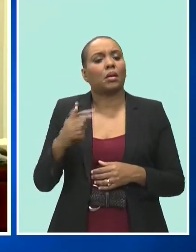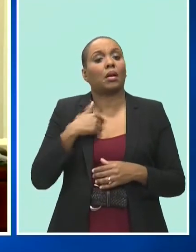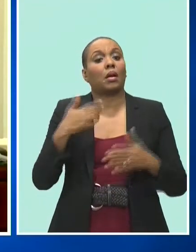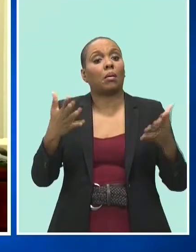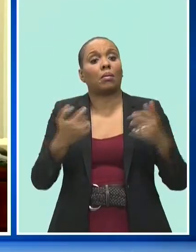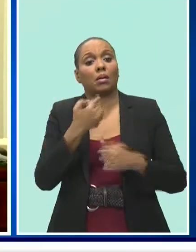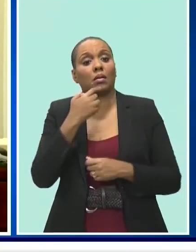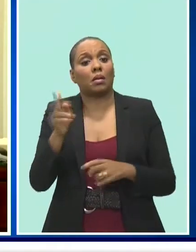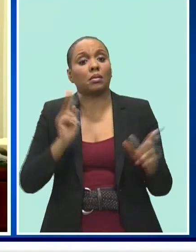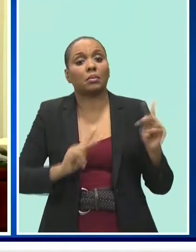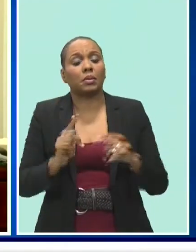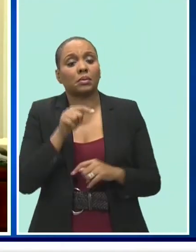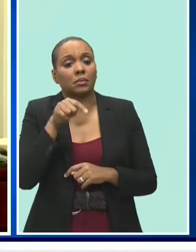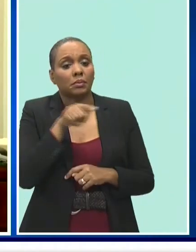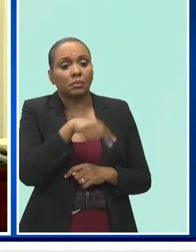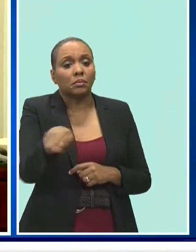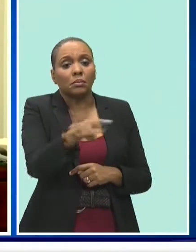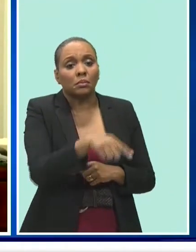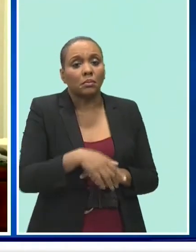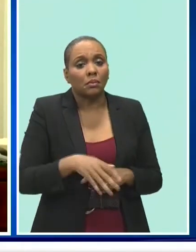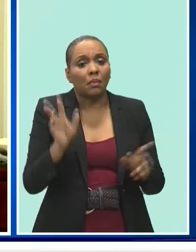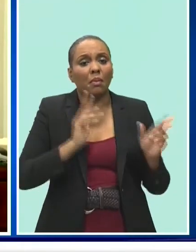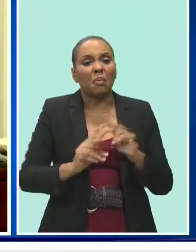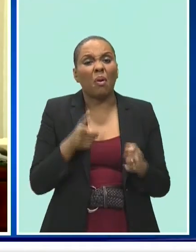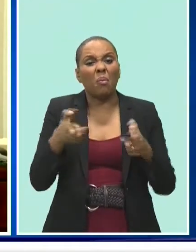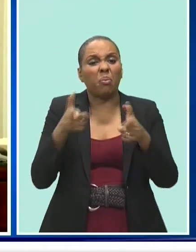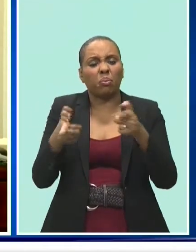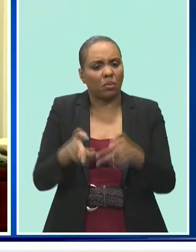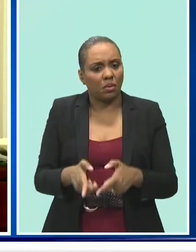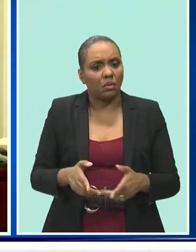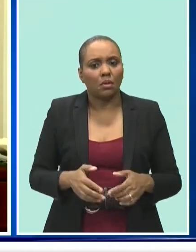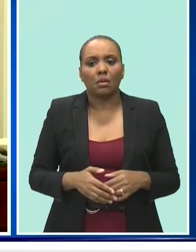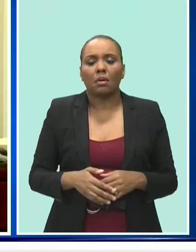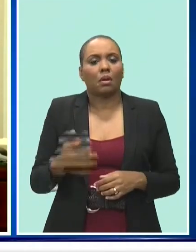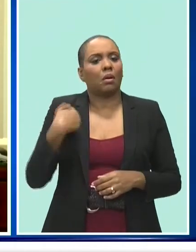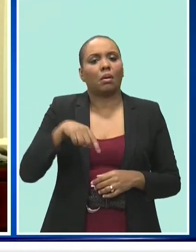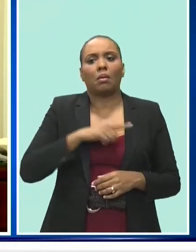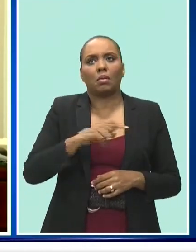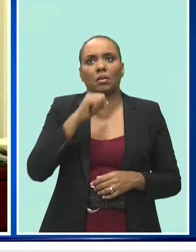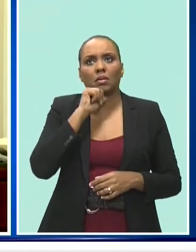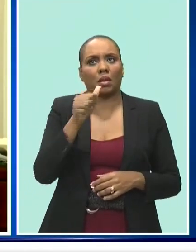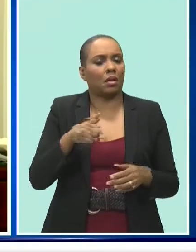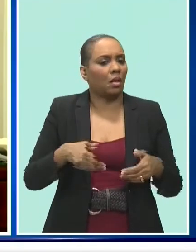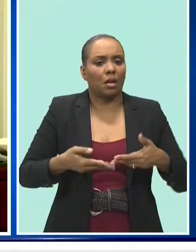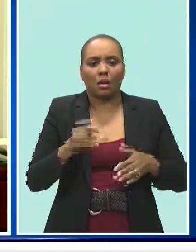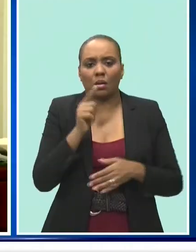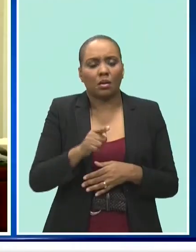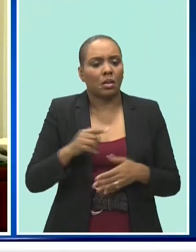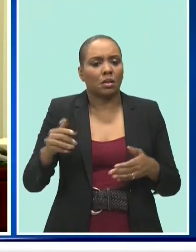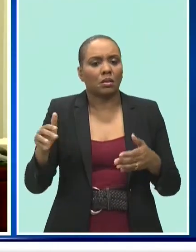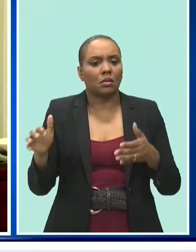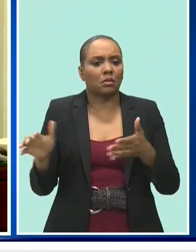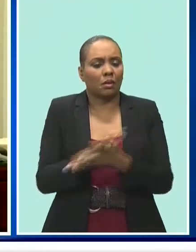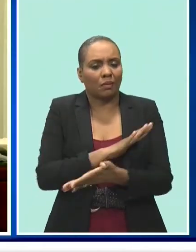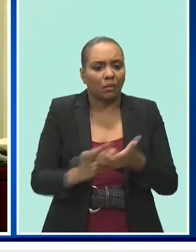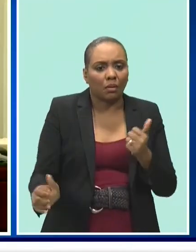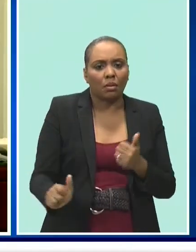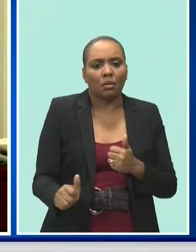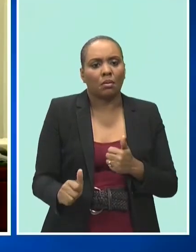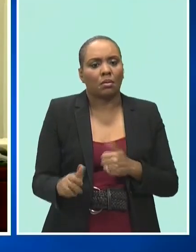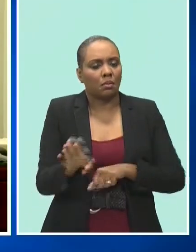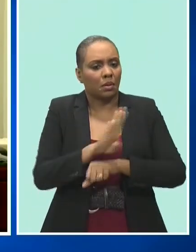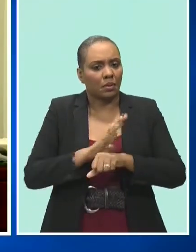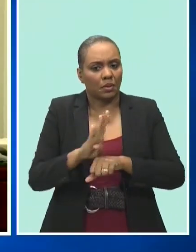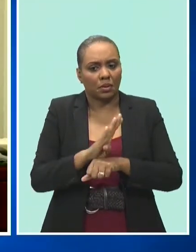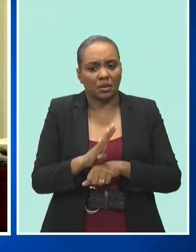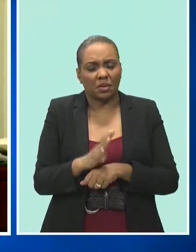bandits and all other people of like mind. We will not allow you to destroy our society. The